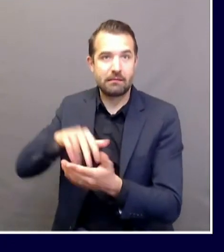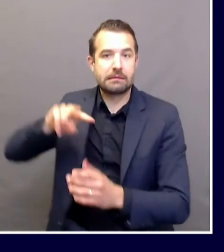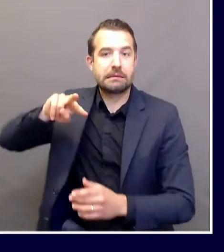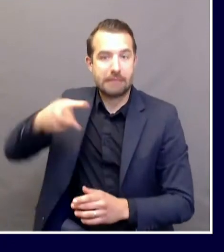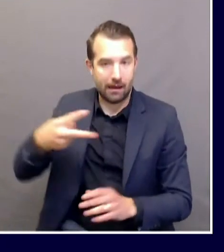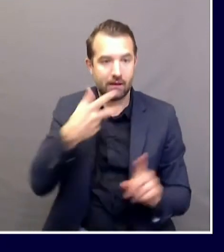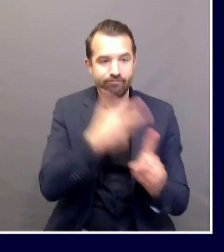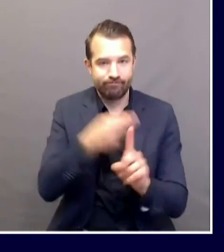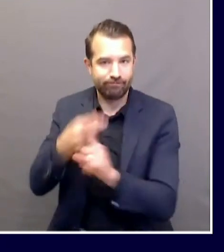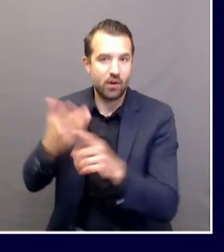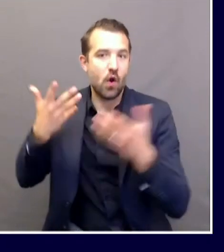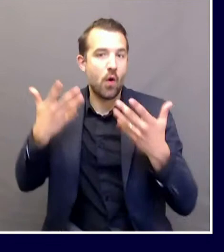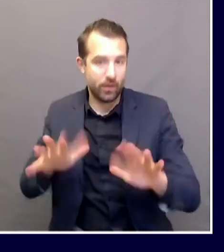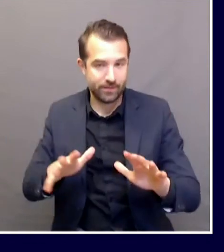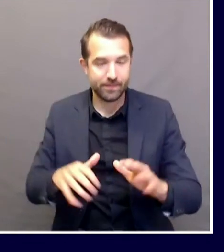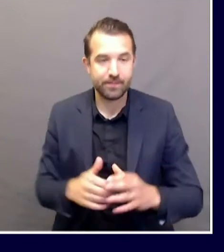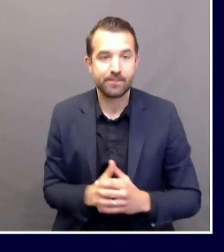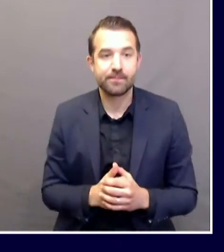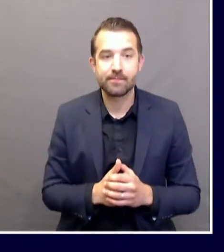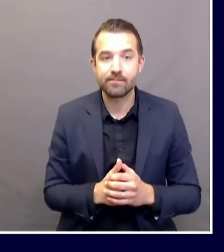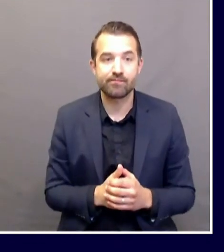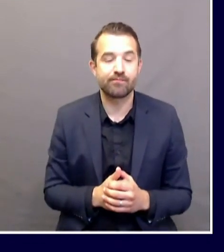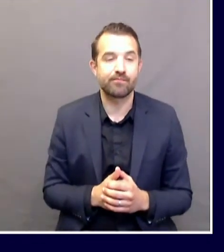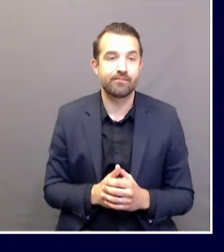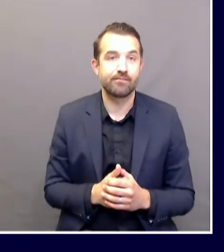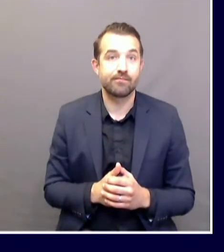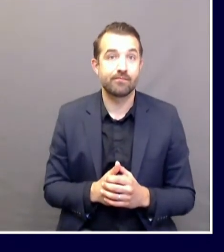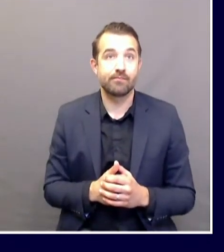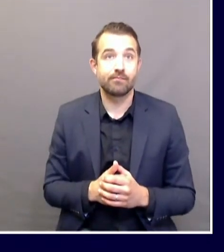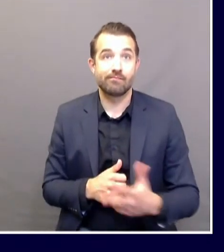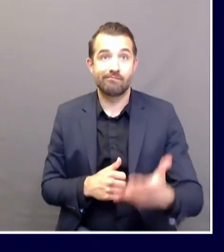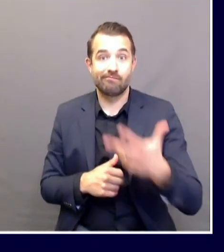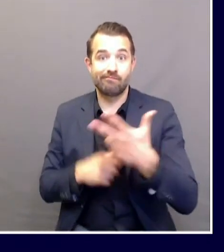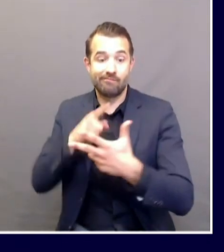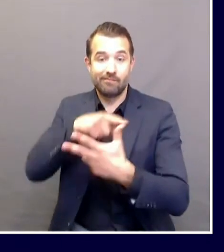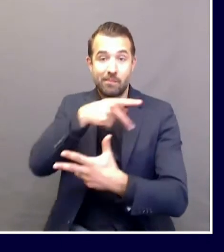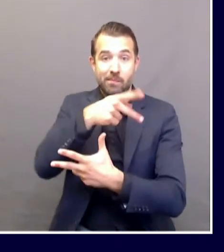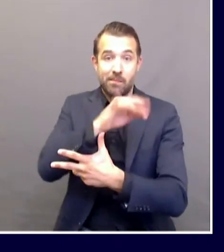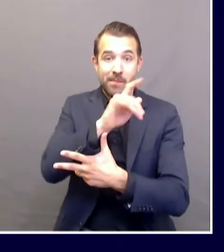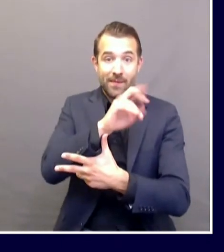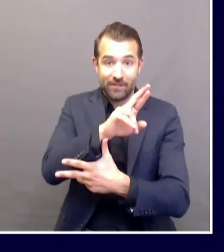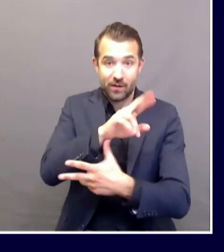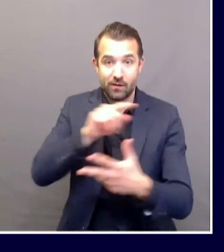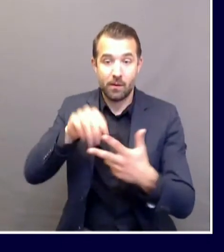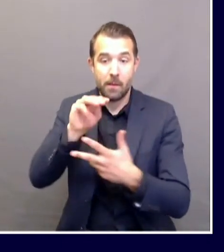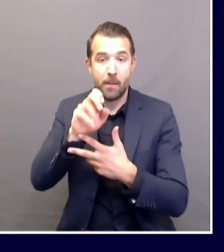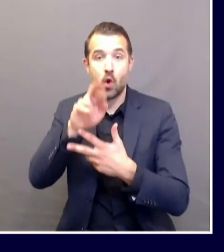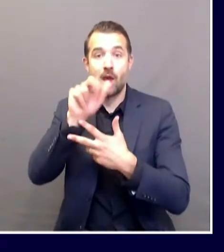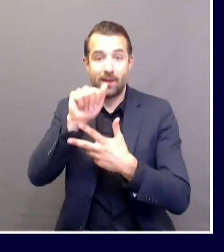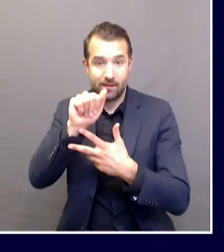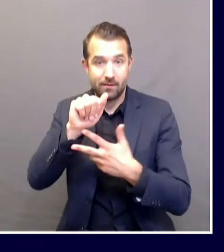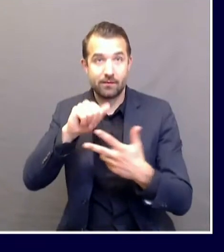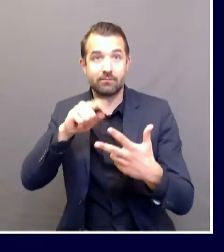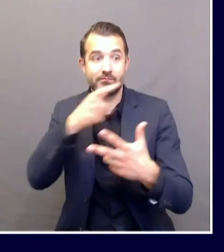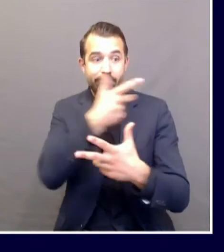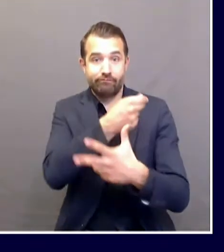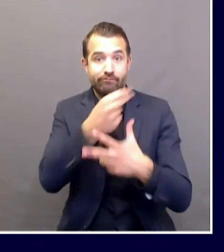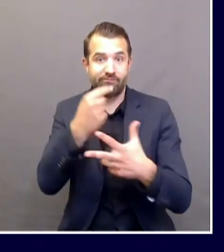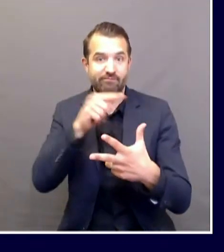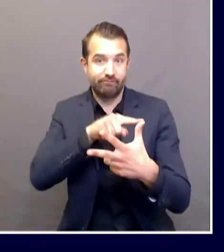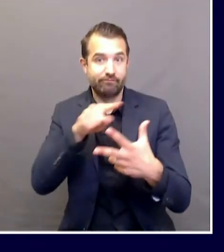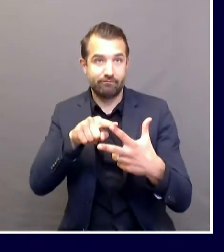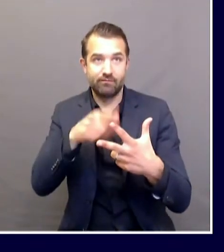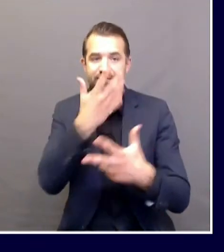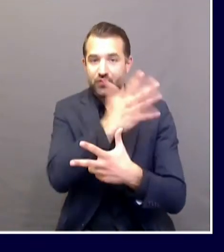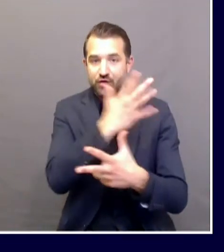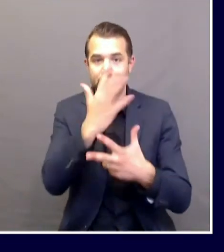vaccination series by receiving both doses of Pfizer or Moderna or the single dose of J&J. To put those